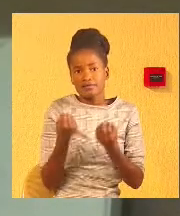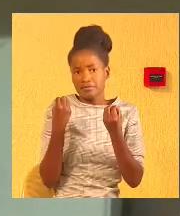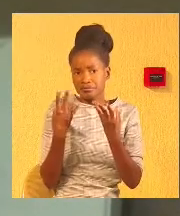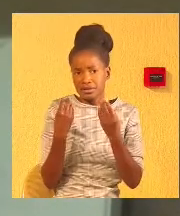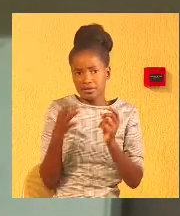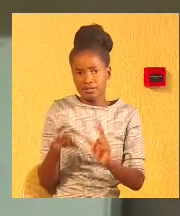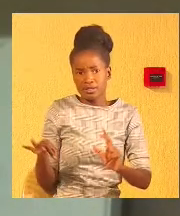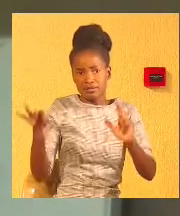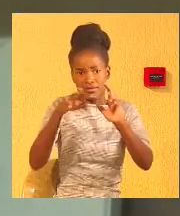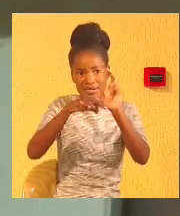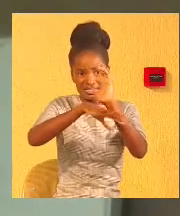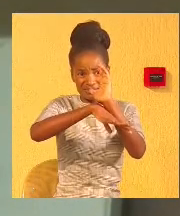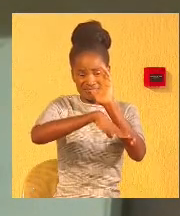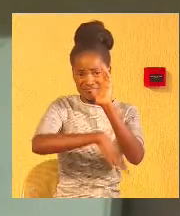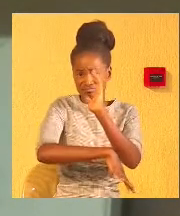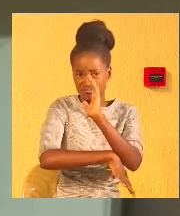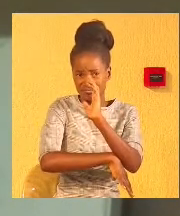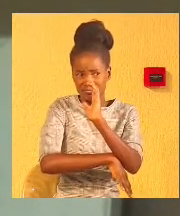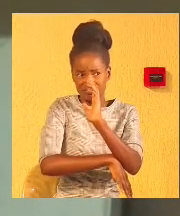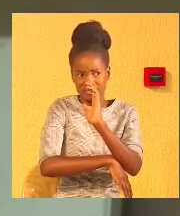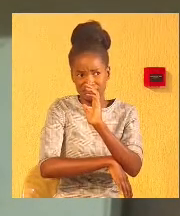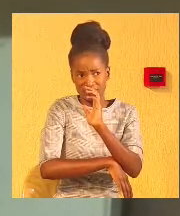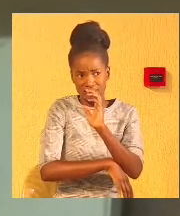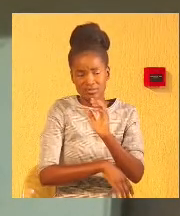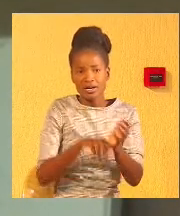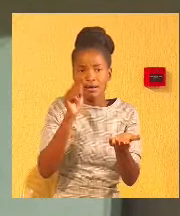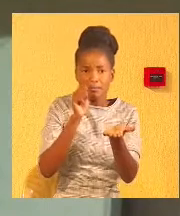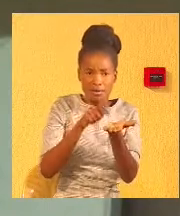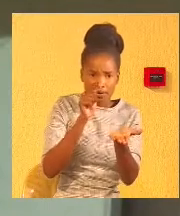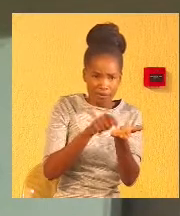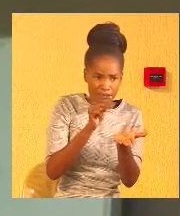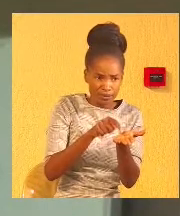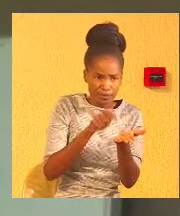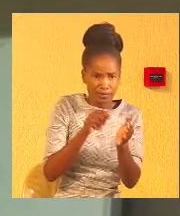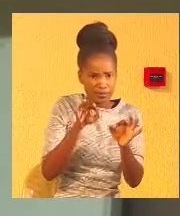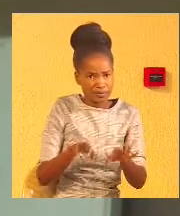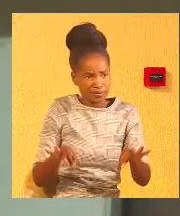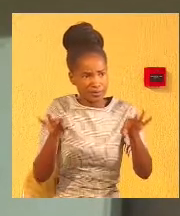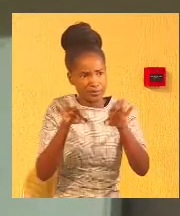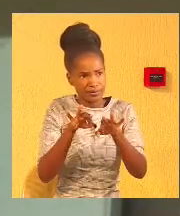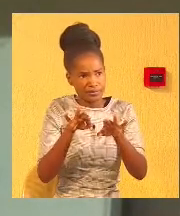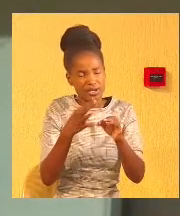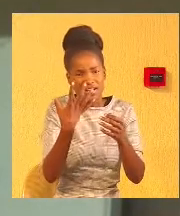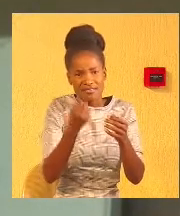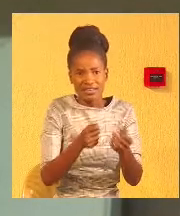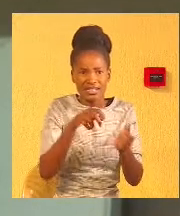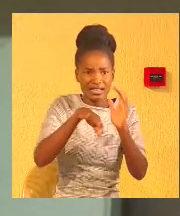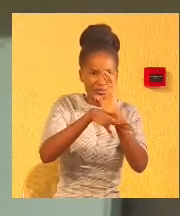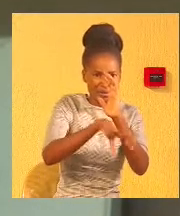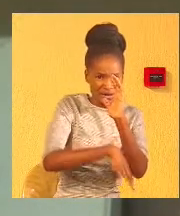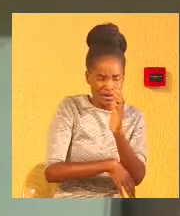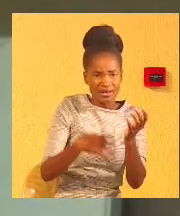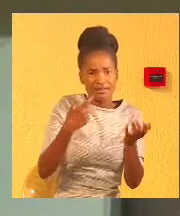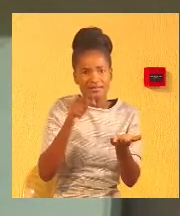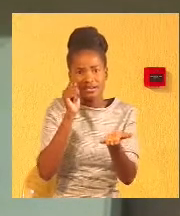in horticultural production, in poultry production, that are sitting with their products that do